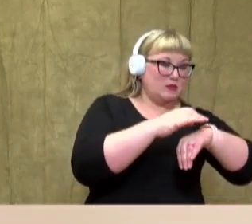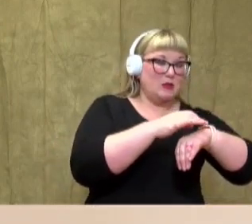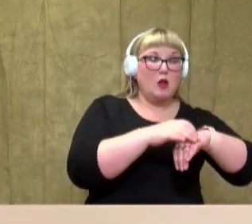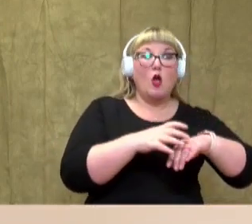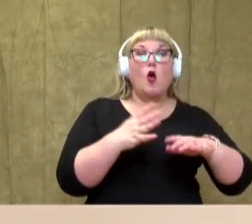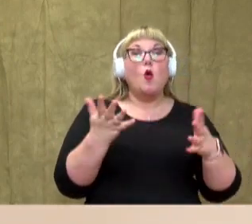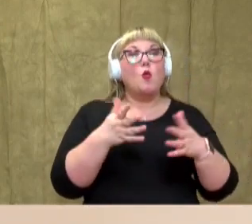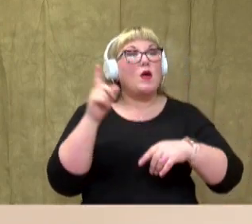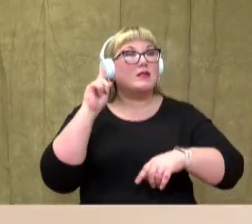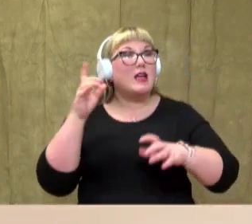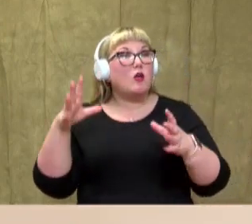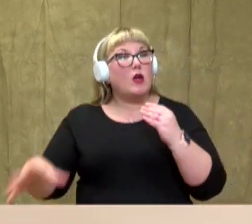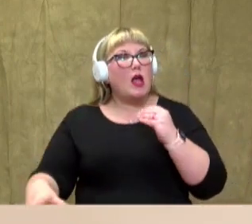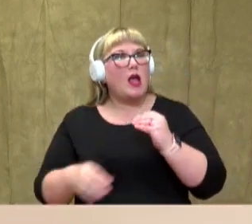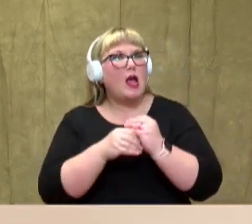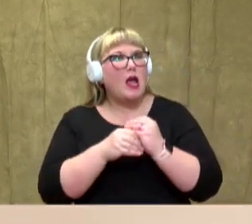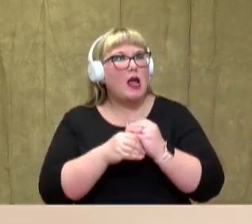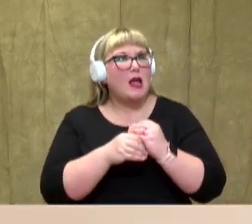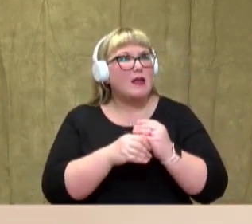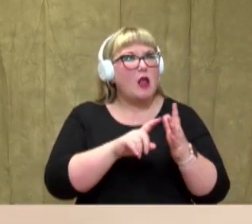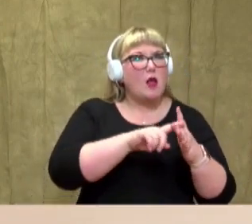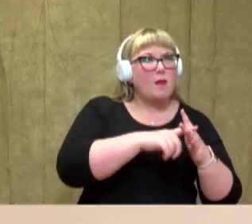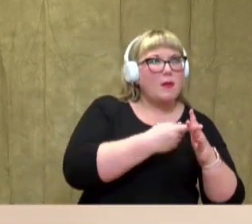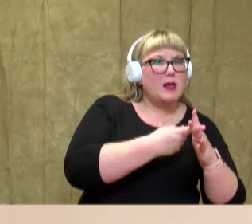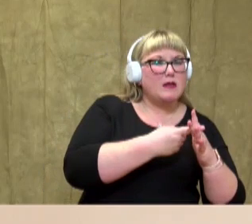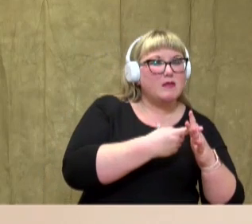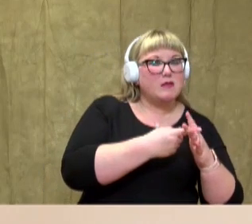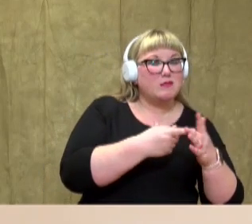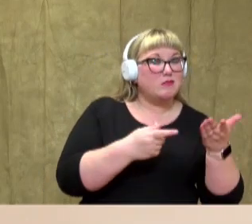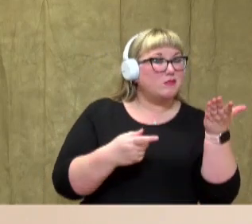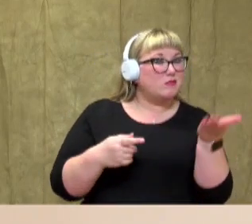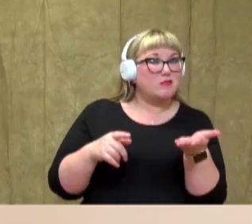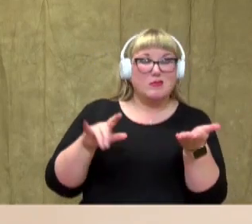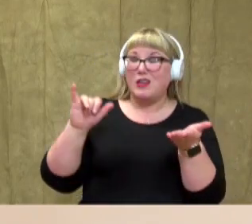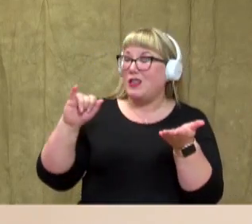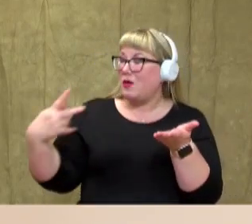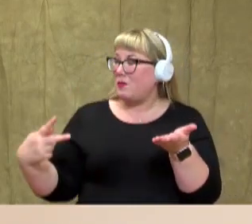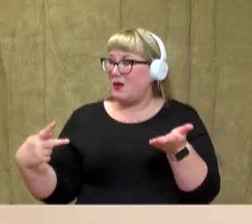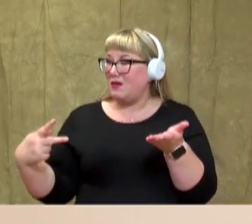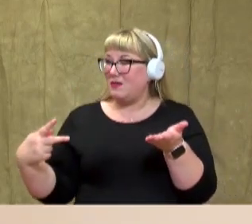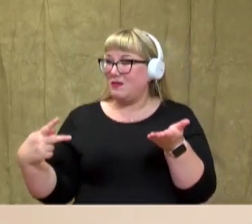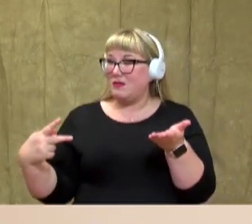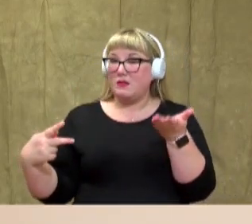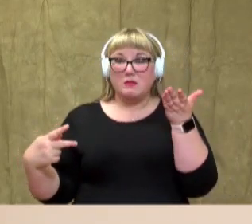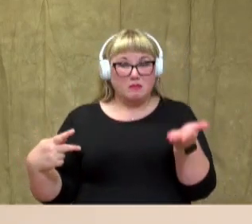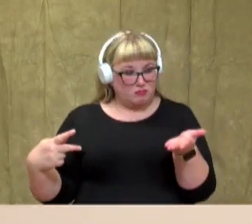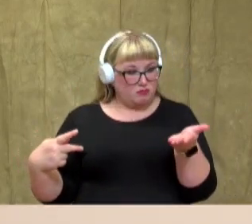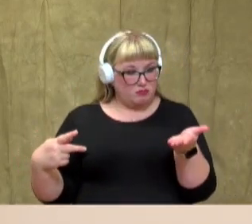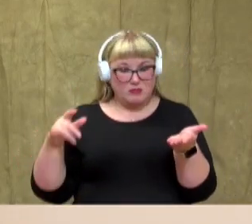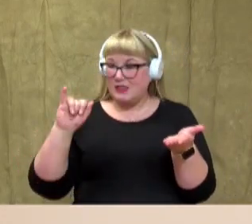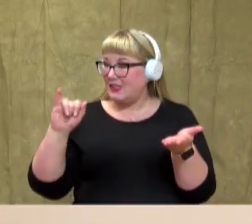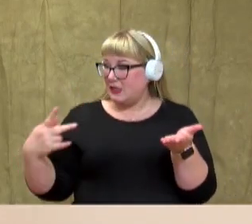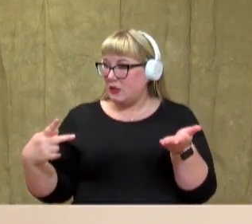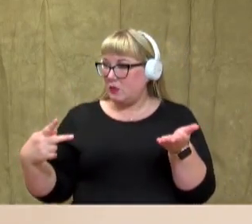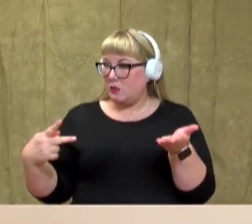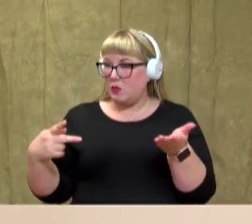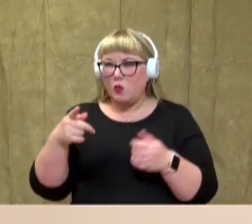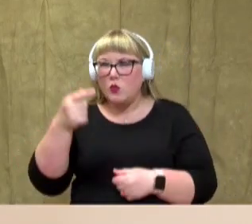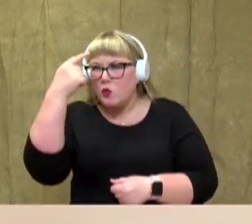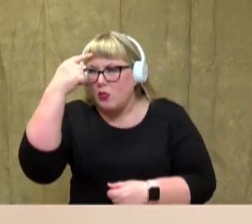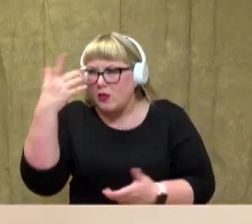sound could I add to the beginning of this word to create a new and real word? What sound are you thinking